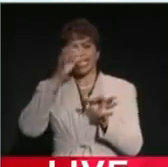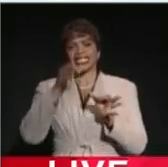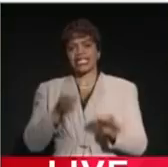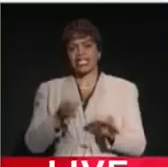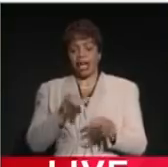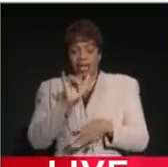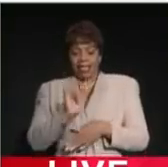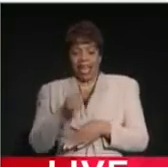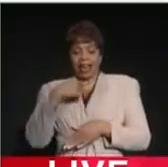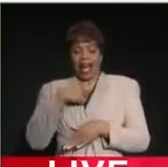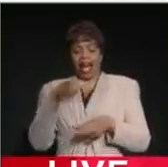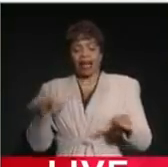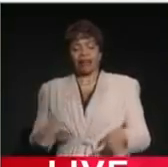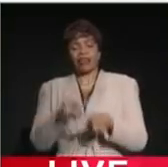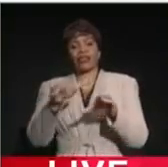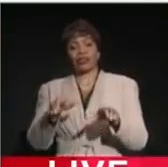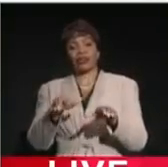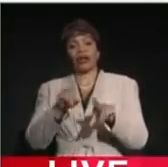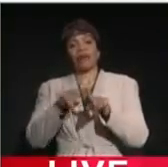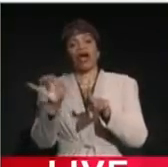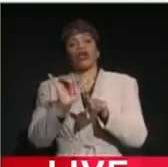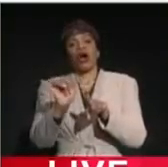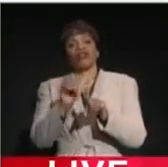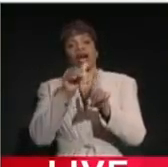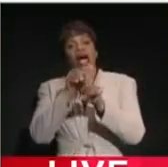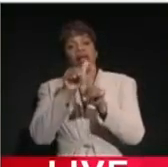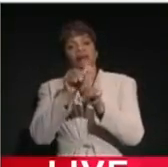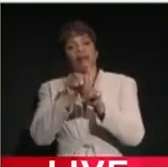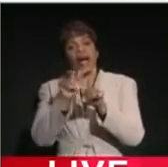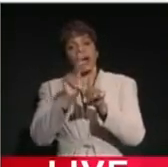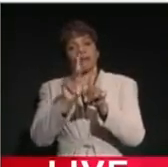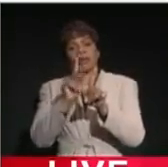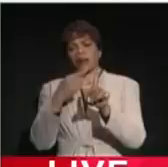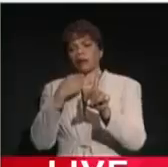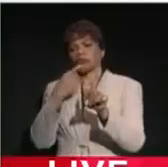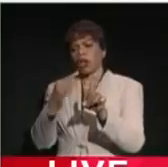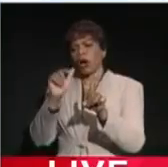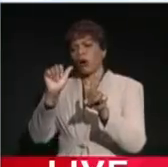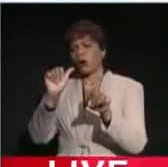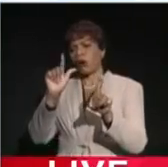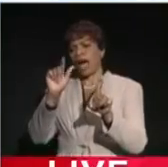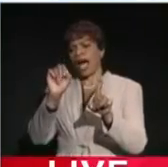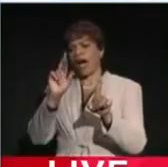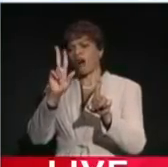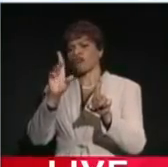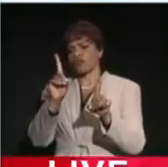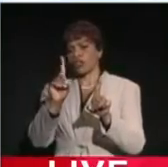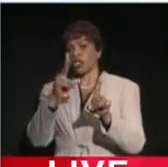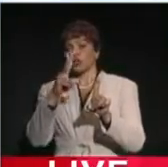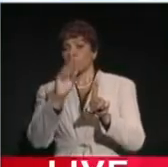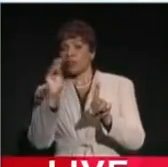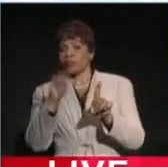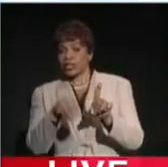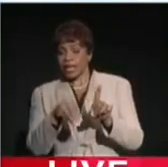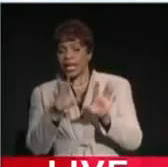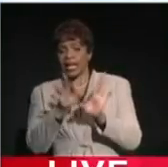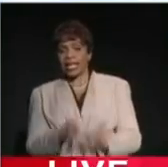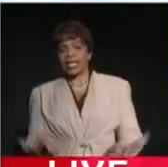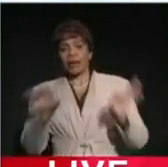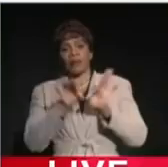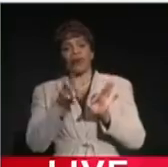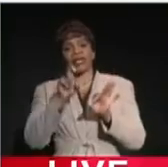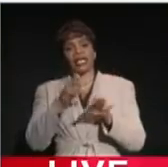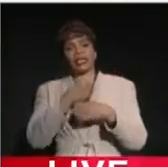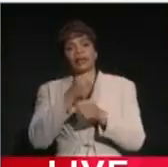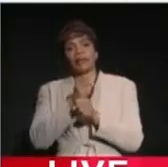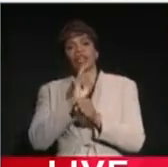do. But I would also remind folks, as I mentioned a minute ago to Alfred, that 2% is important, and we have to get this right, and we'll make that decision based on the facts.